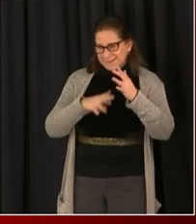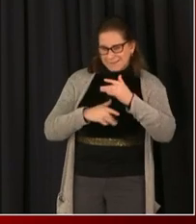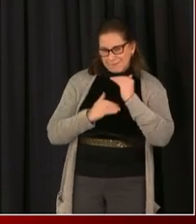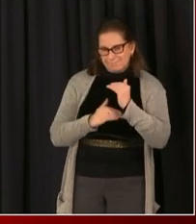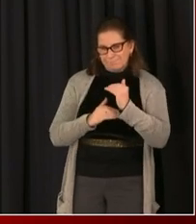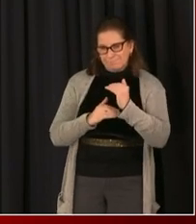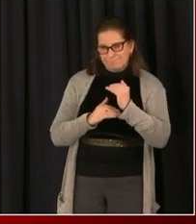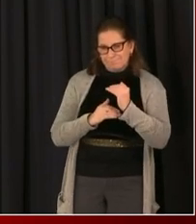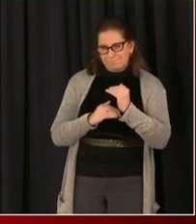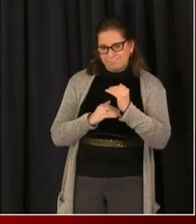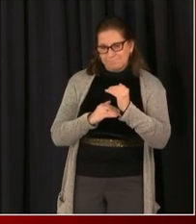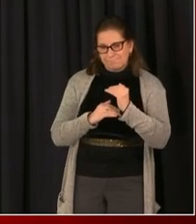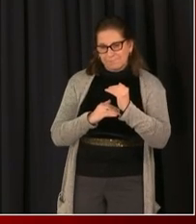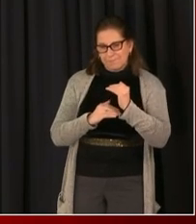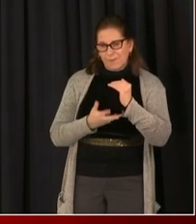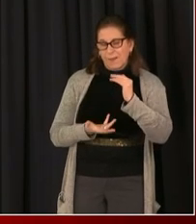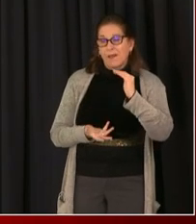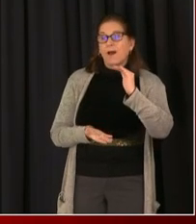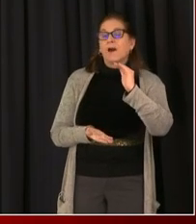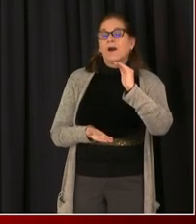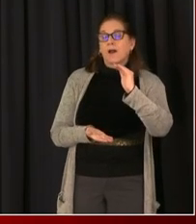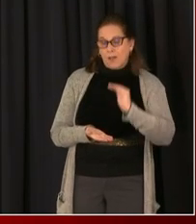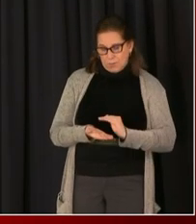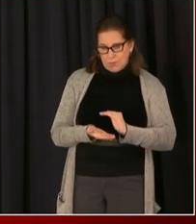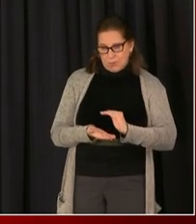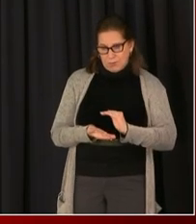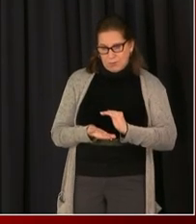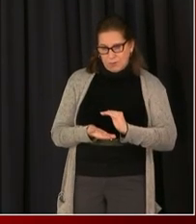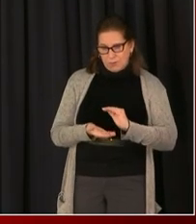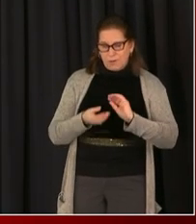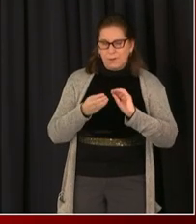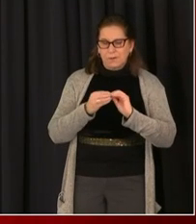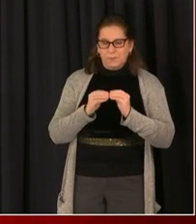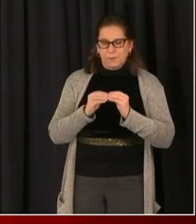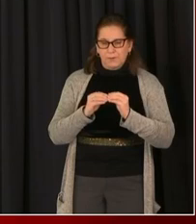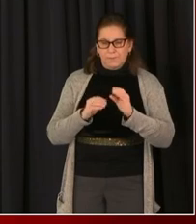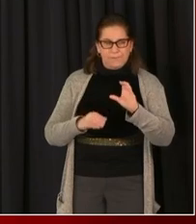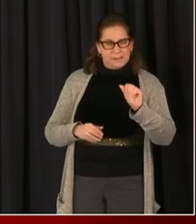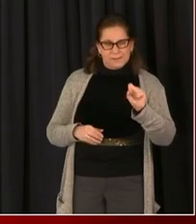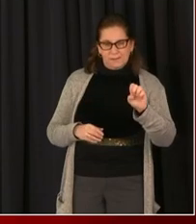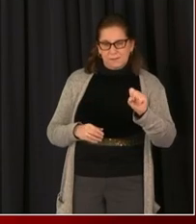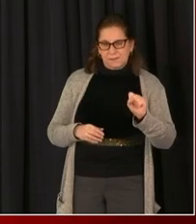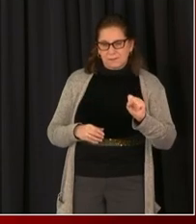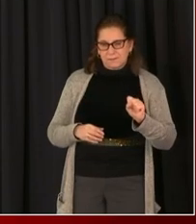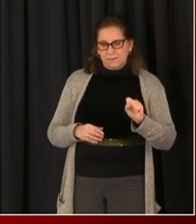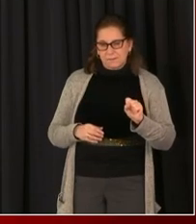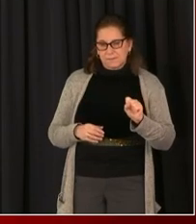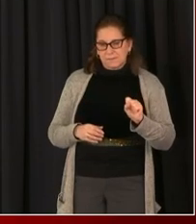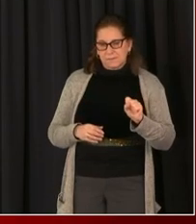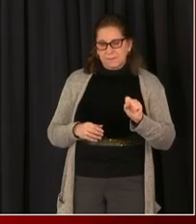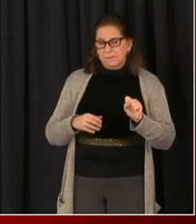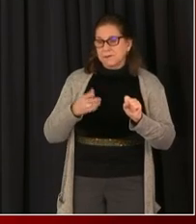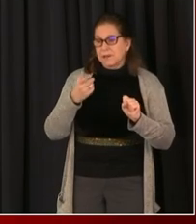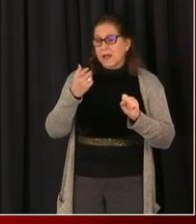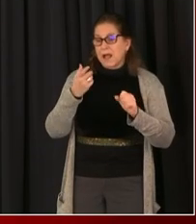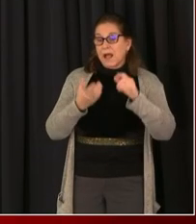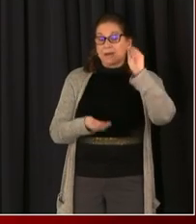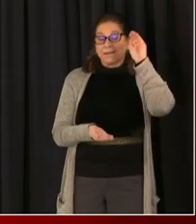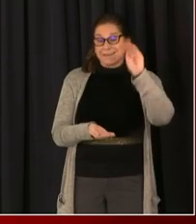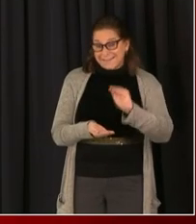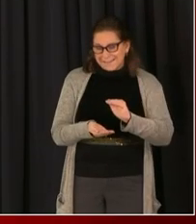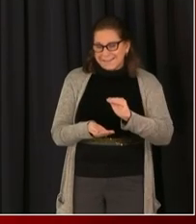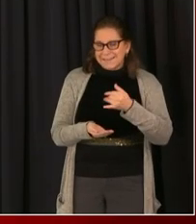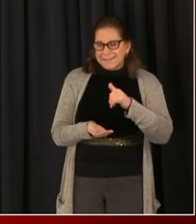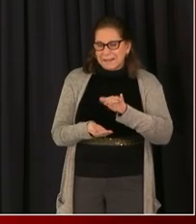a phase 2 posture. If there are things that we can change to achieve a flattening of the curve